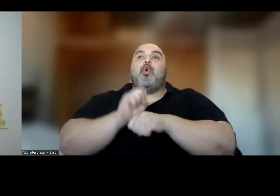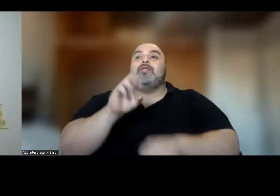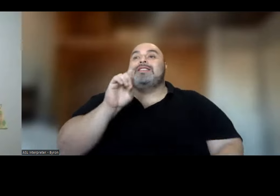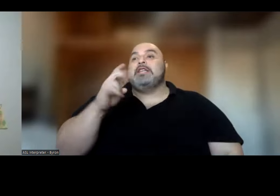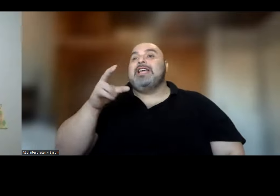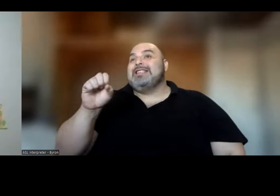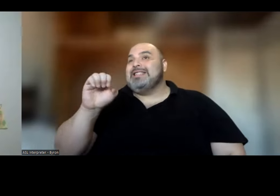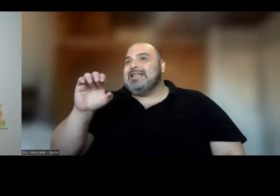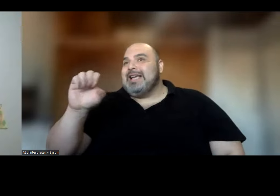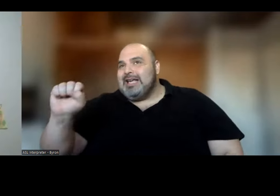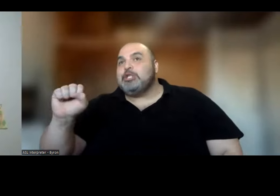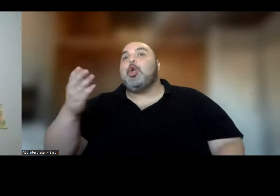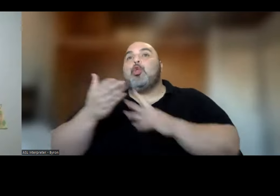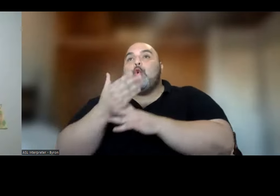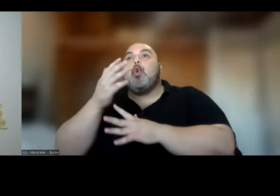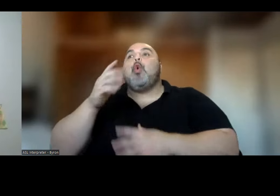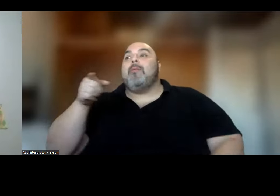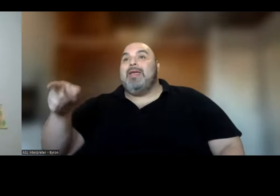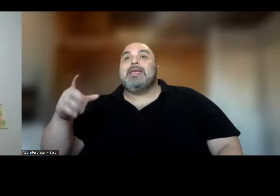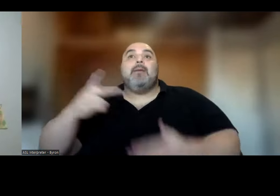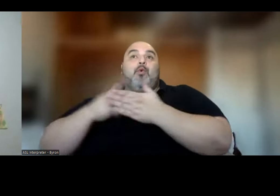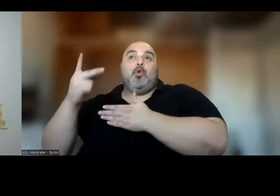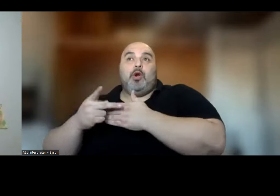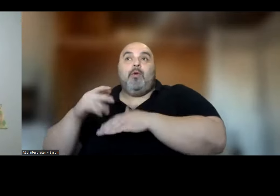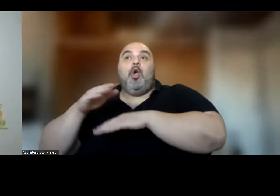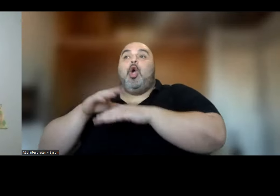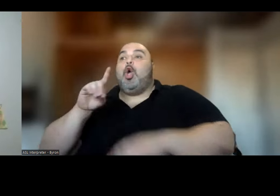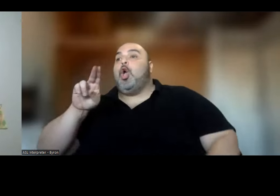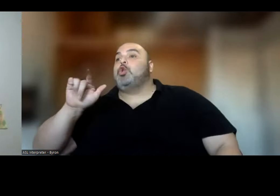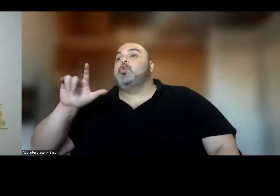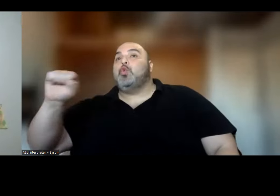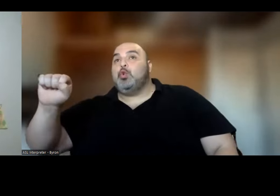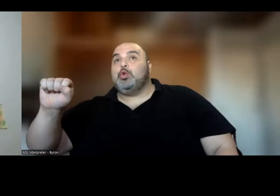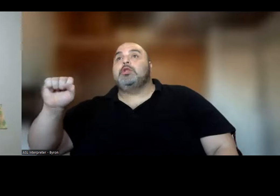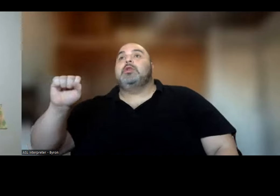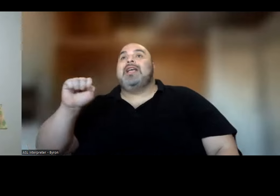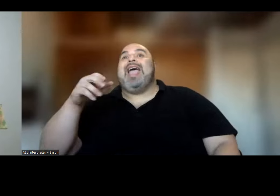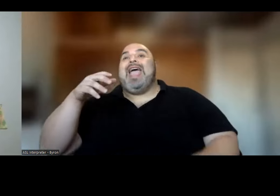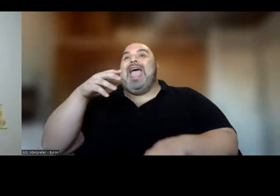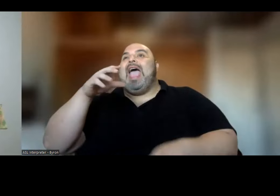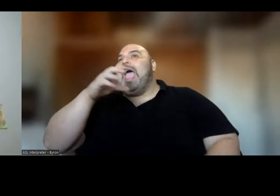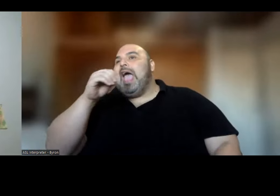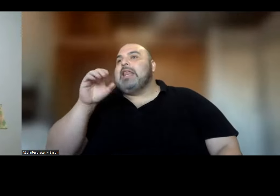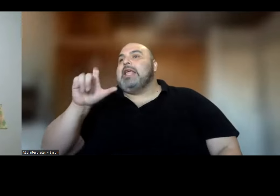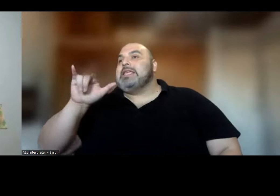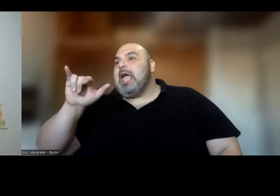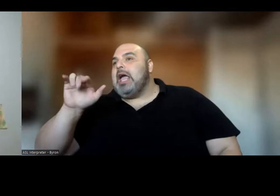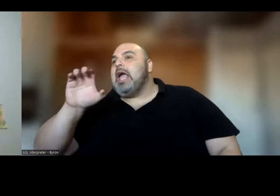through the Medicaid program is doing on duals, and within CalAIM, some of the